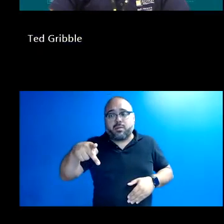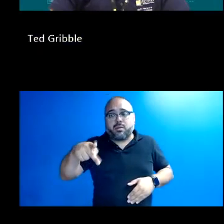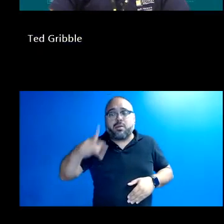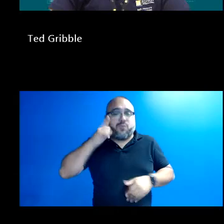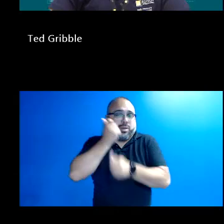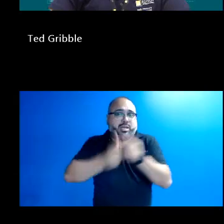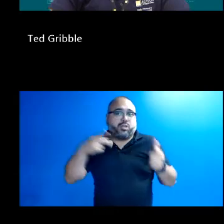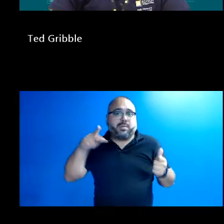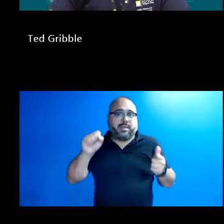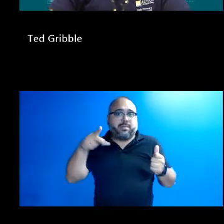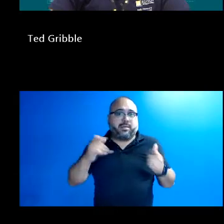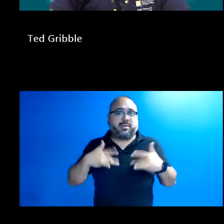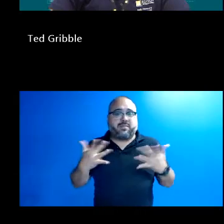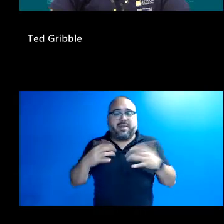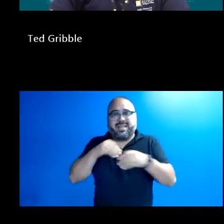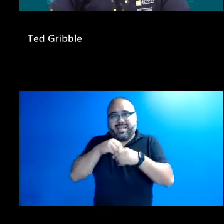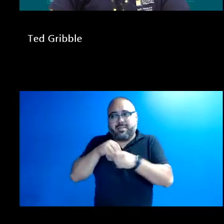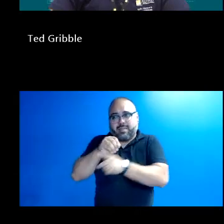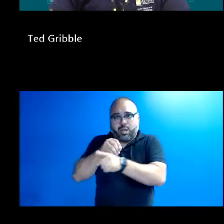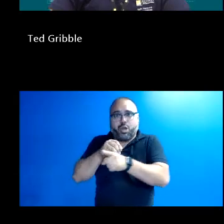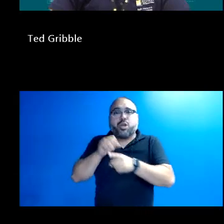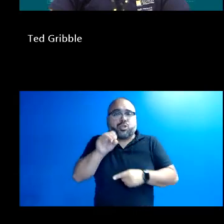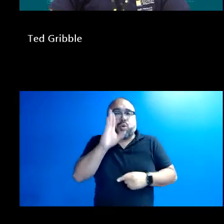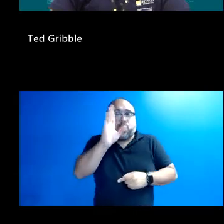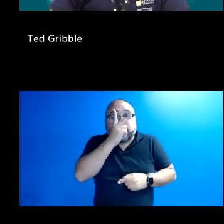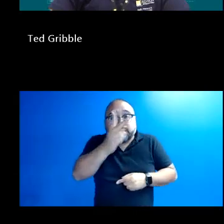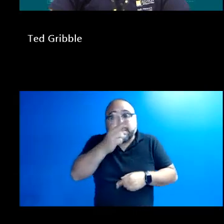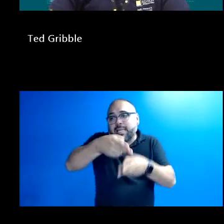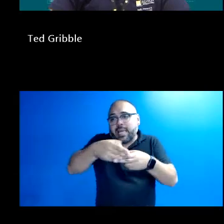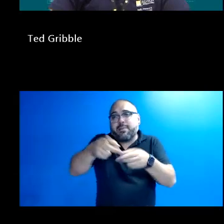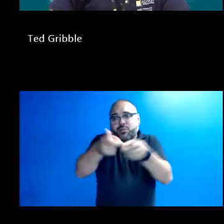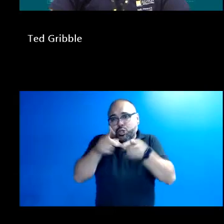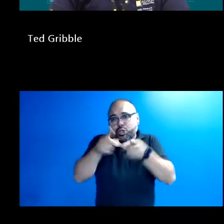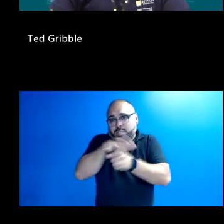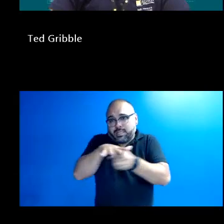PSPS events in the polygons. So you will see the name of the circuit.